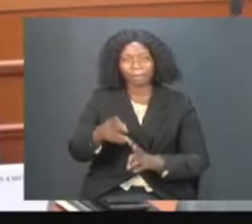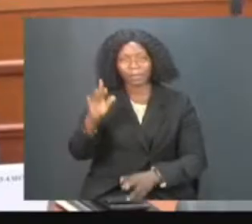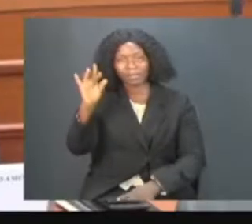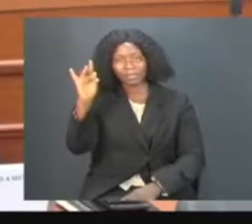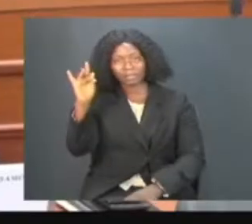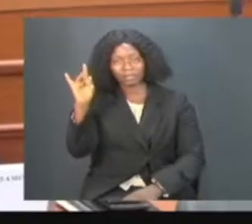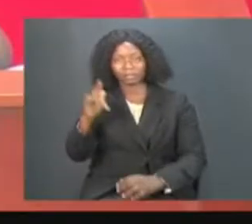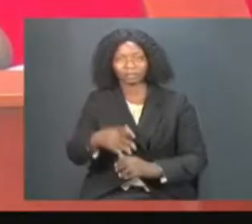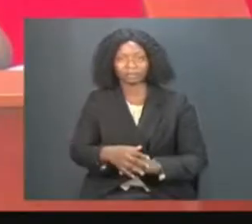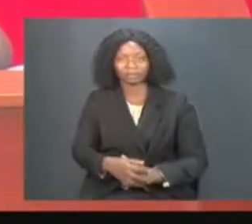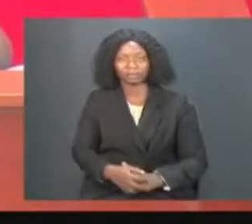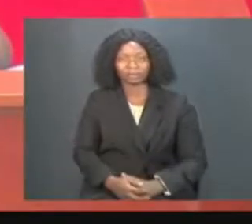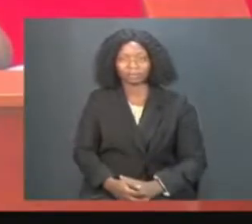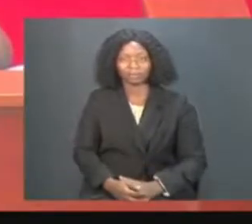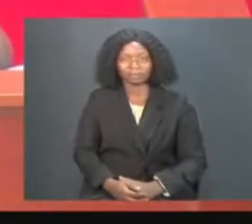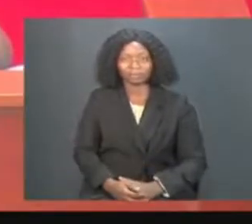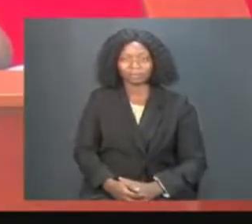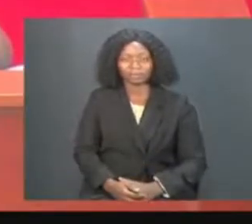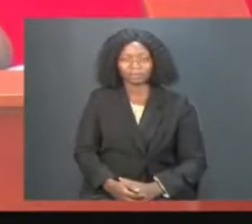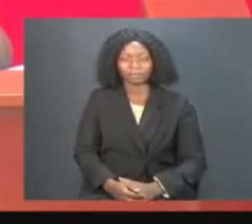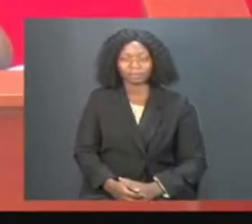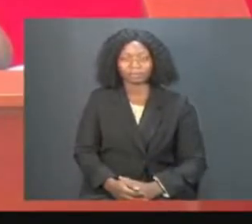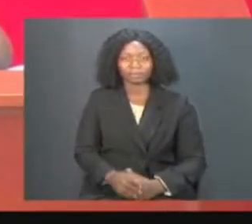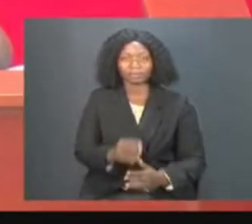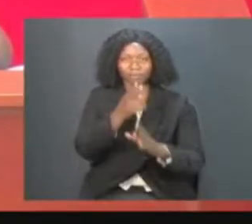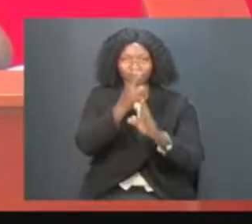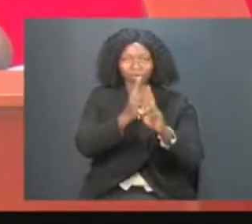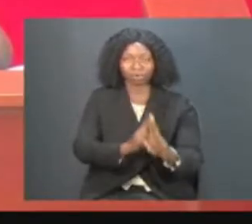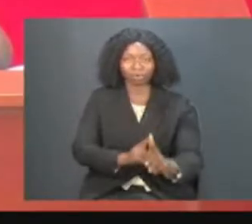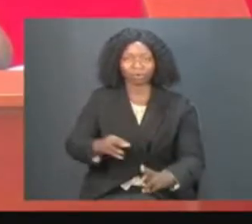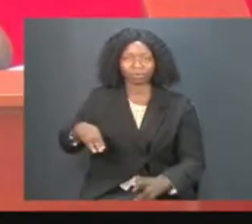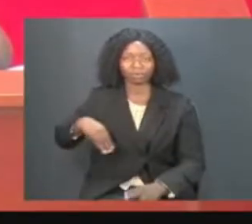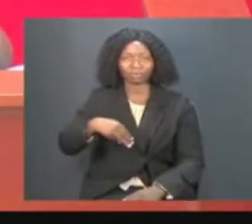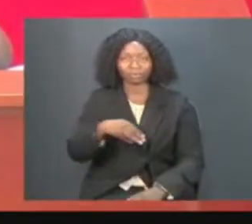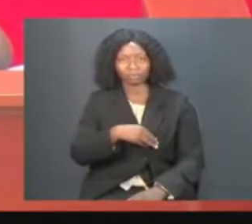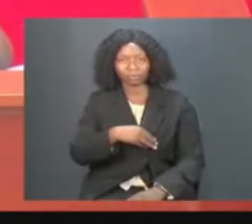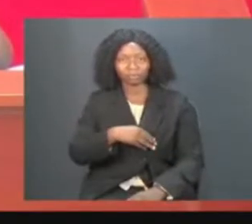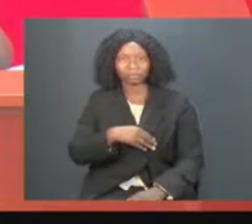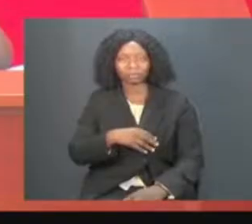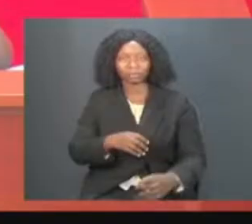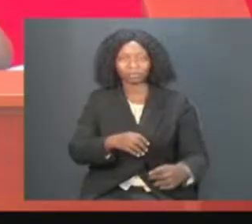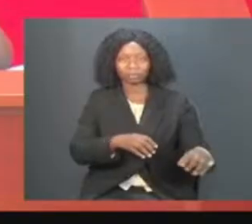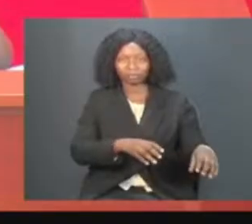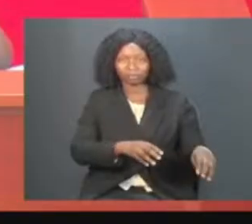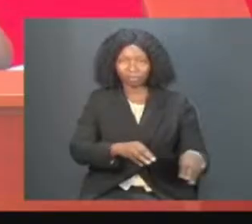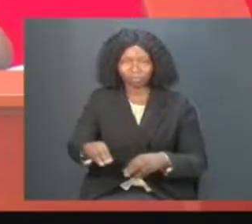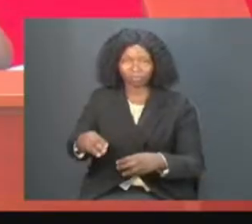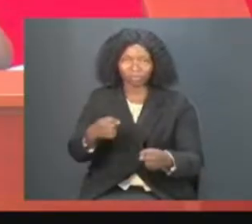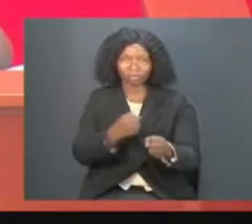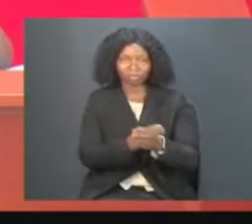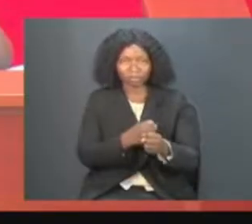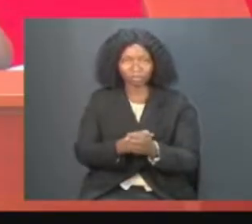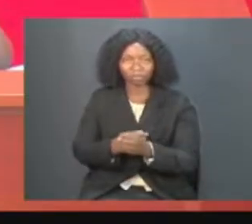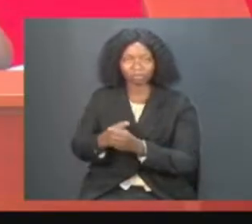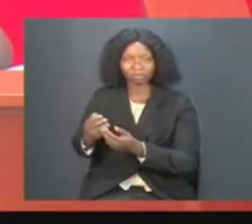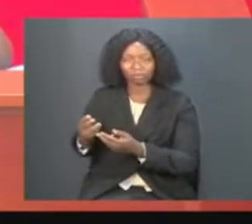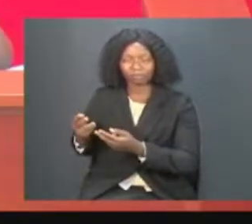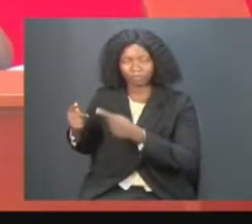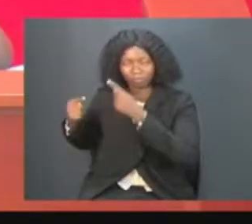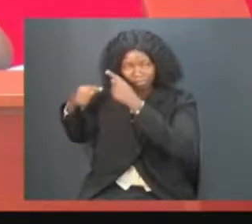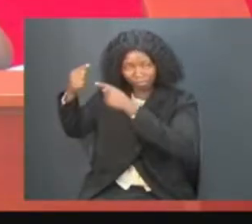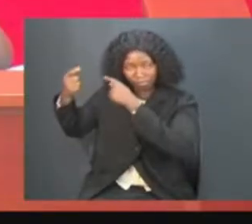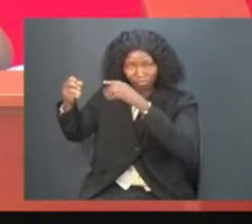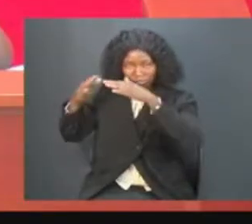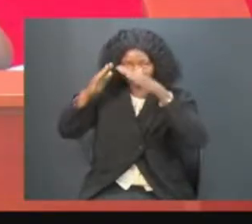that has been seconded. Honourable members, motion moved and seconded. It is for the consideration of the House. This being